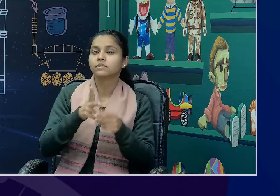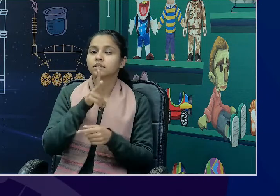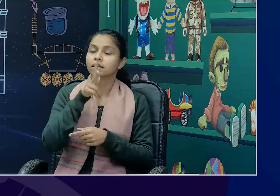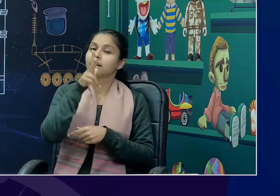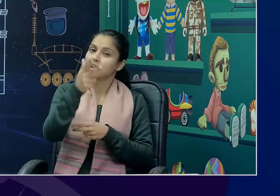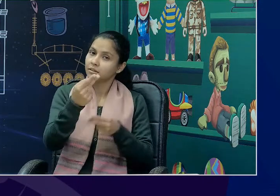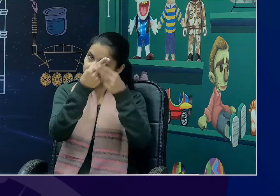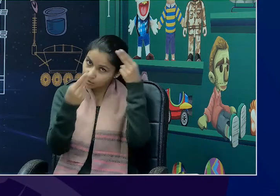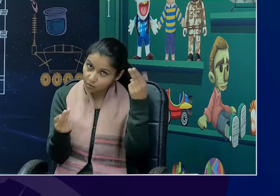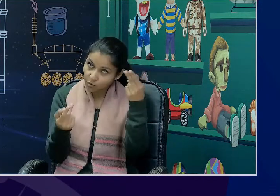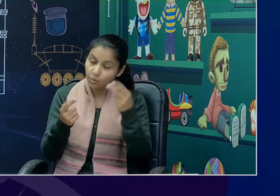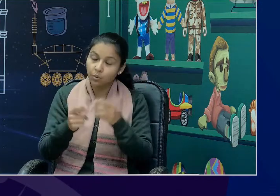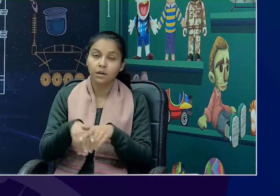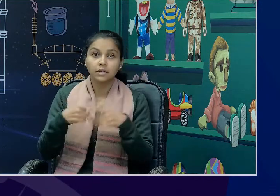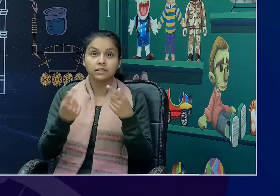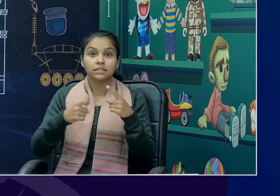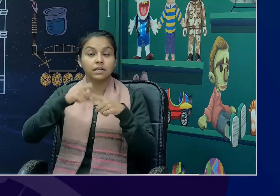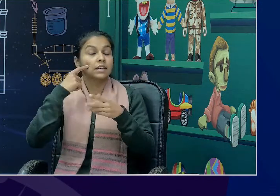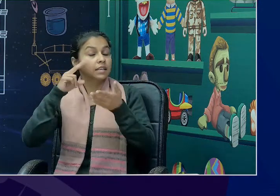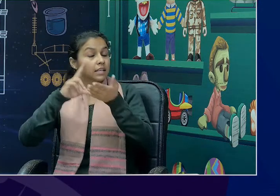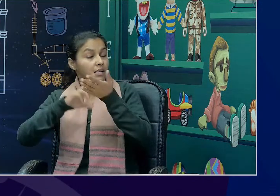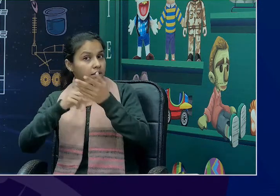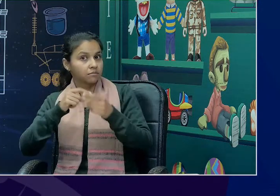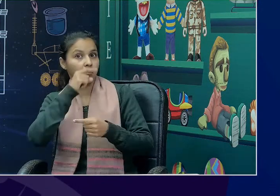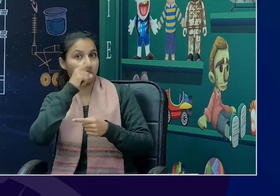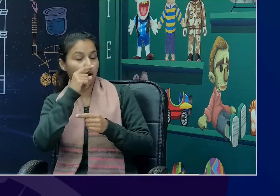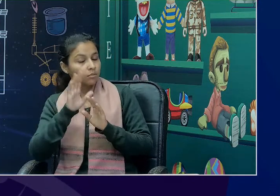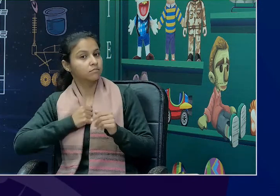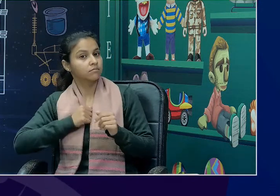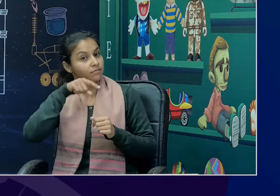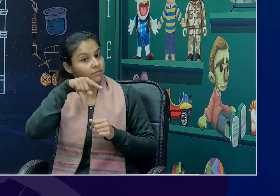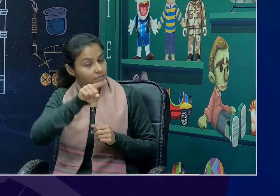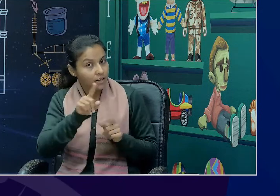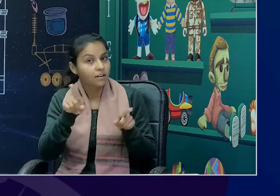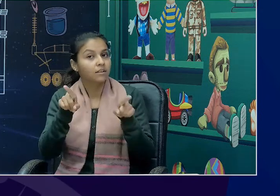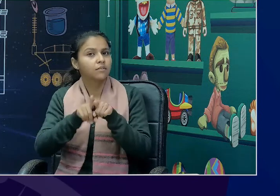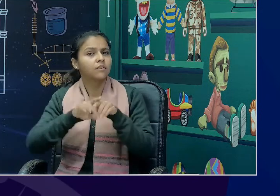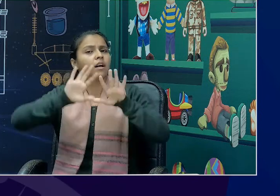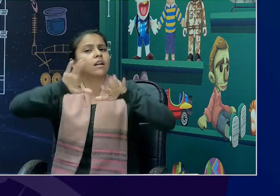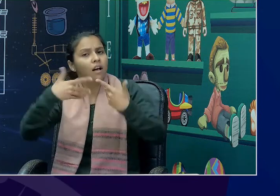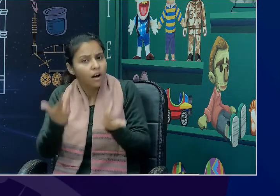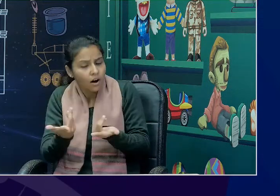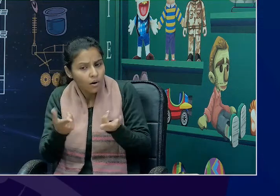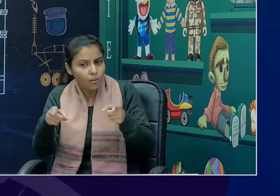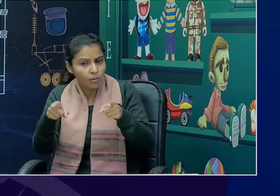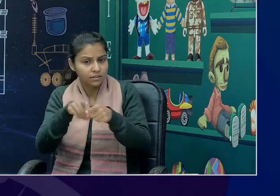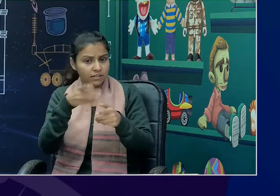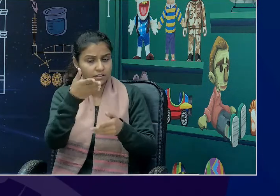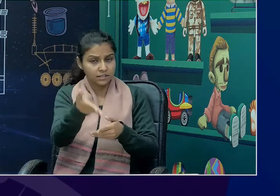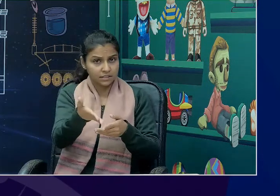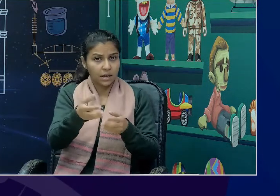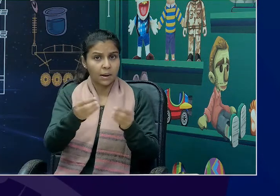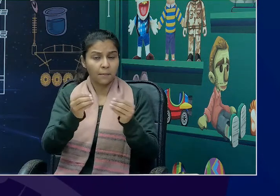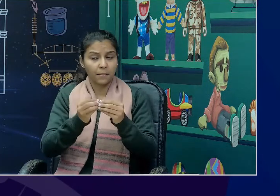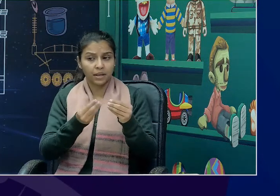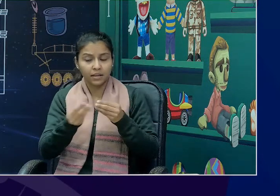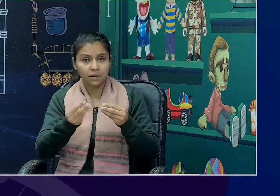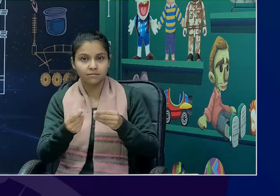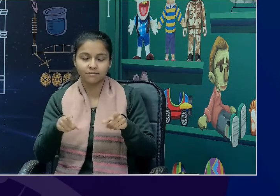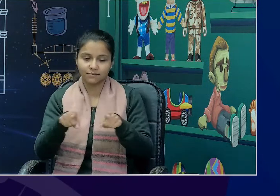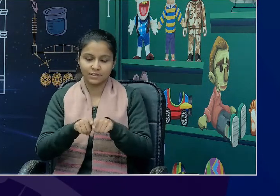of kings who were too proud of themselves and how it became the cause of their